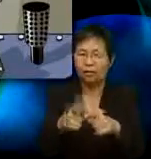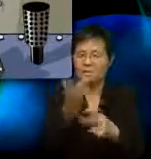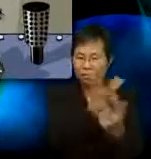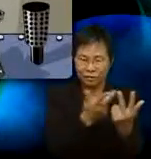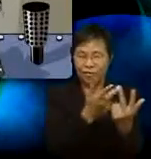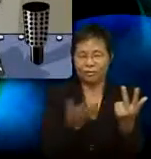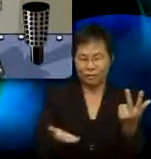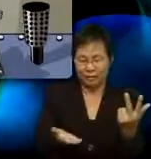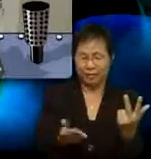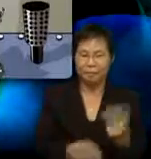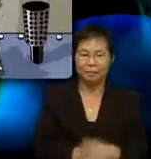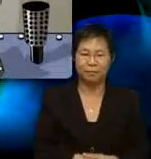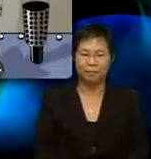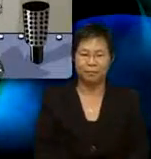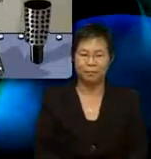them.